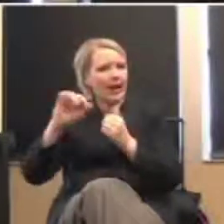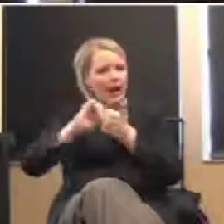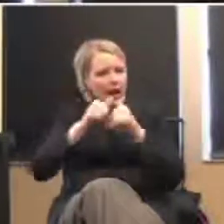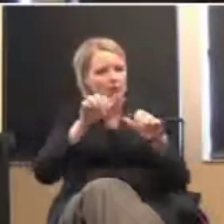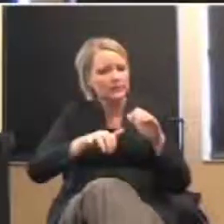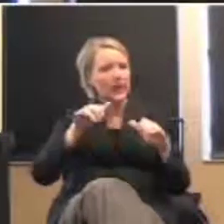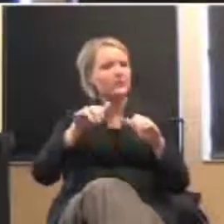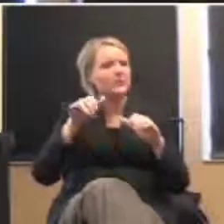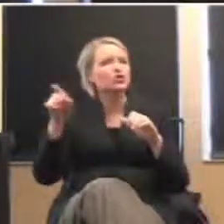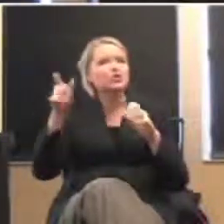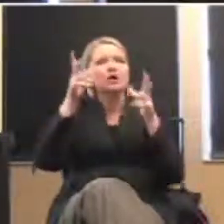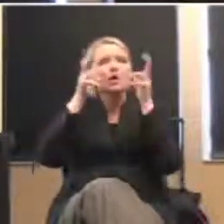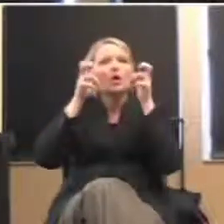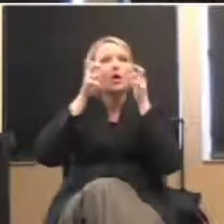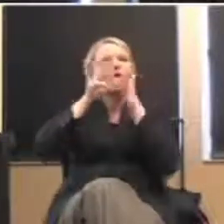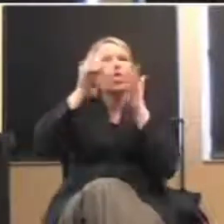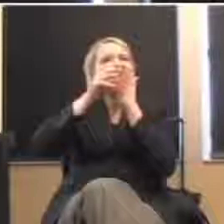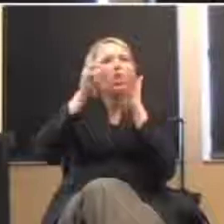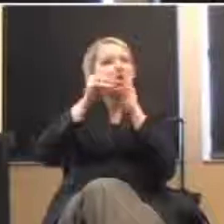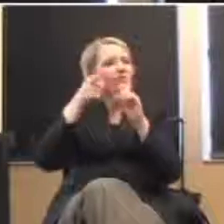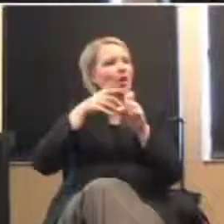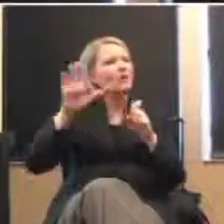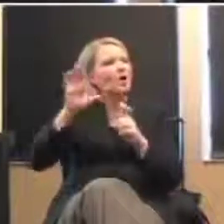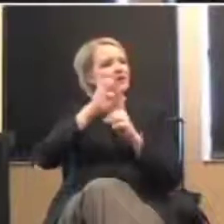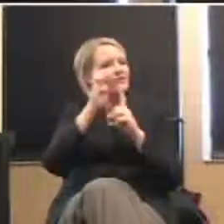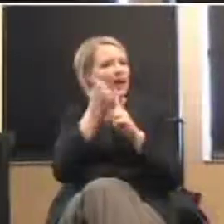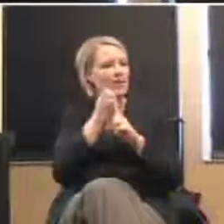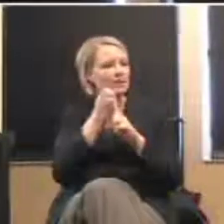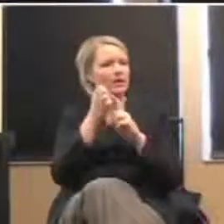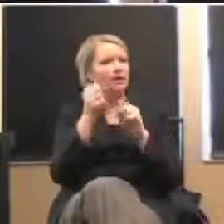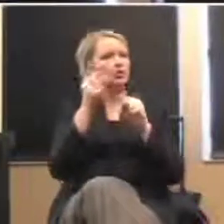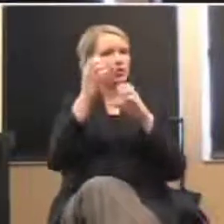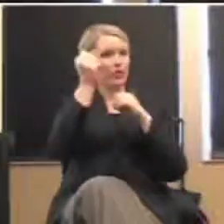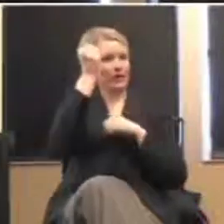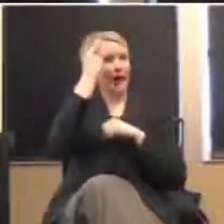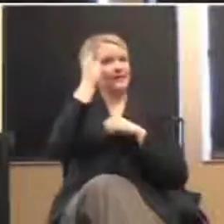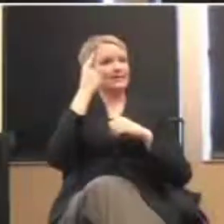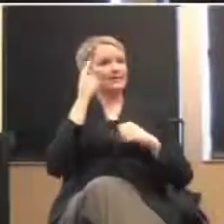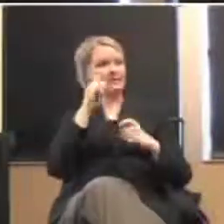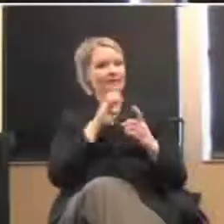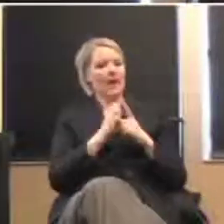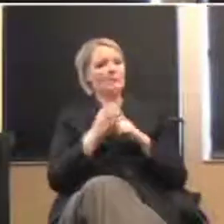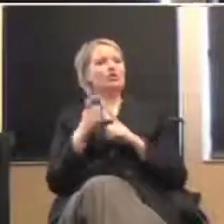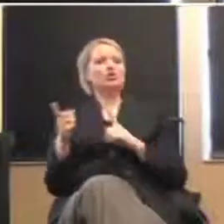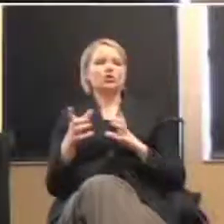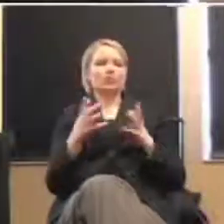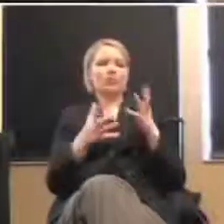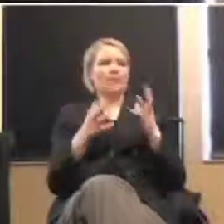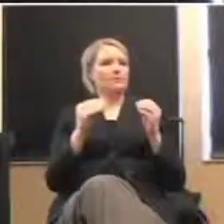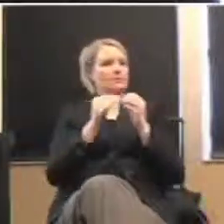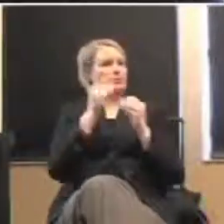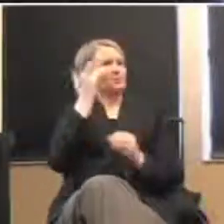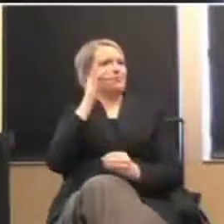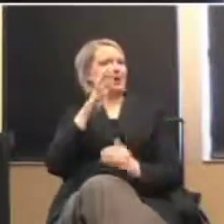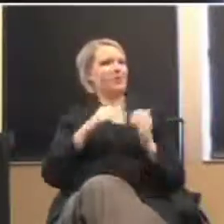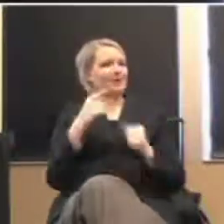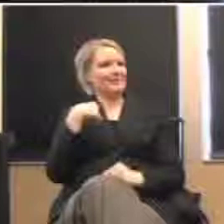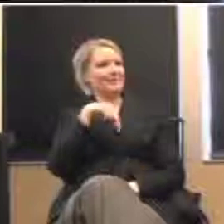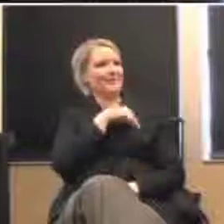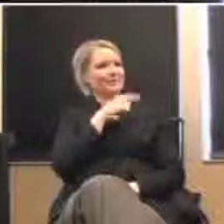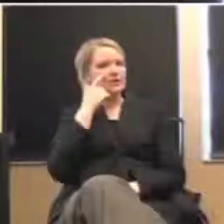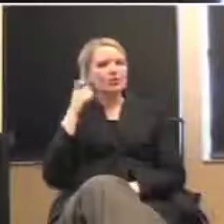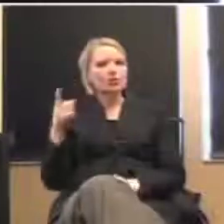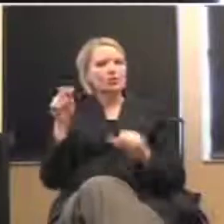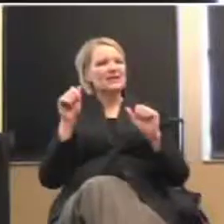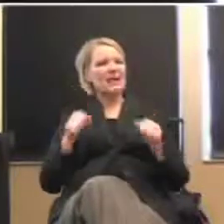was soaking that up from her environment. So the cognitive impact there, she's probably brighter than a lot of us because she was able to